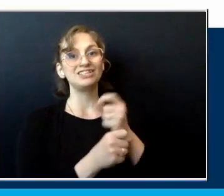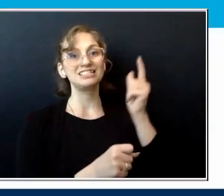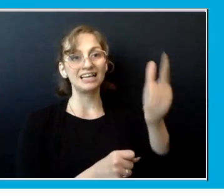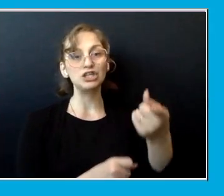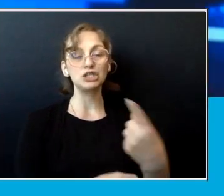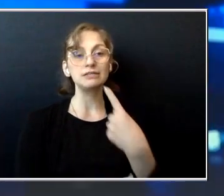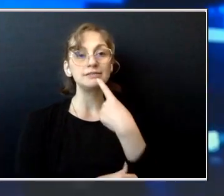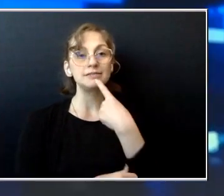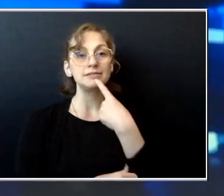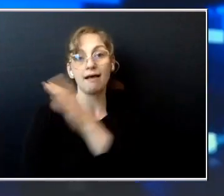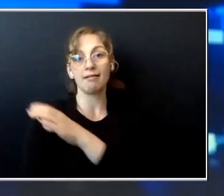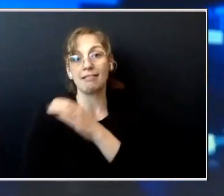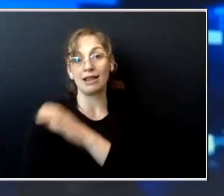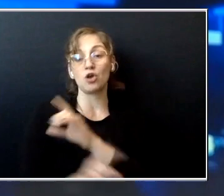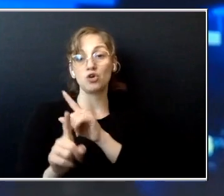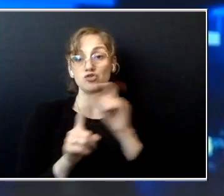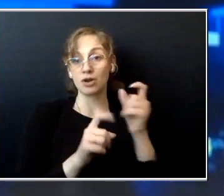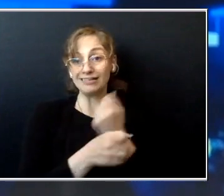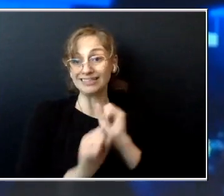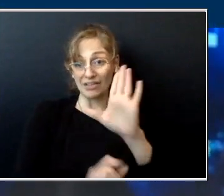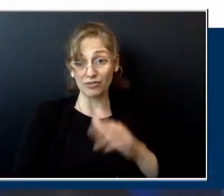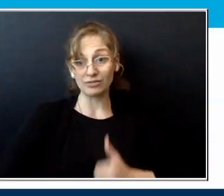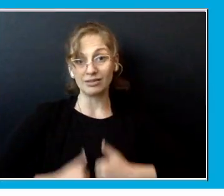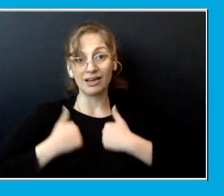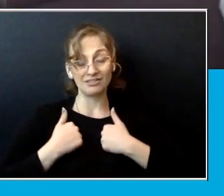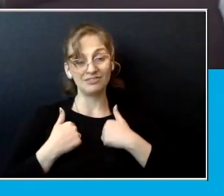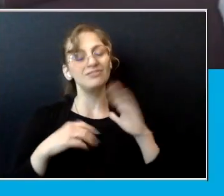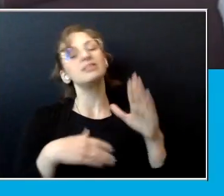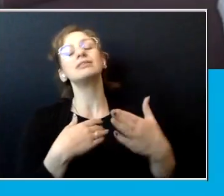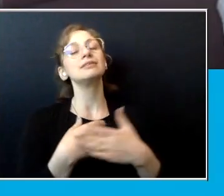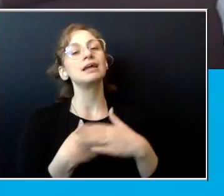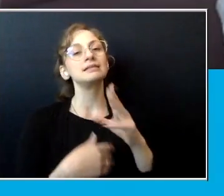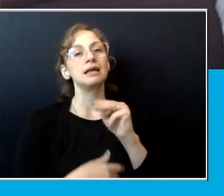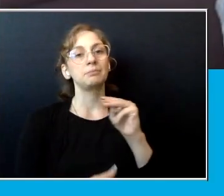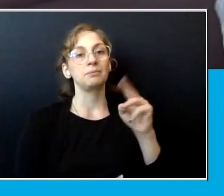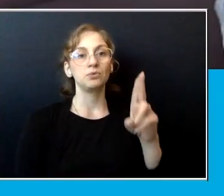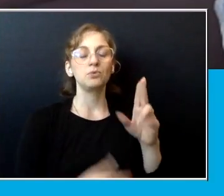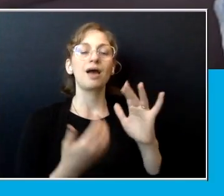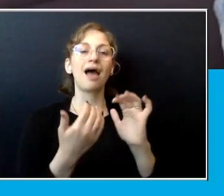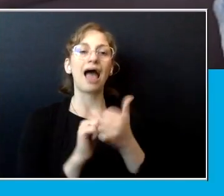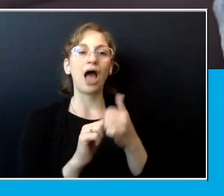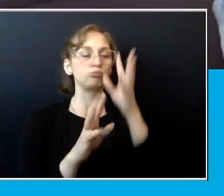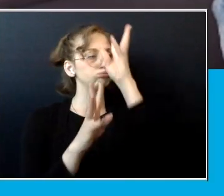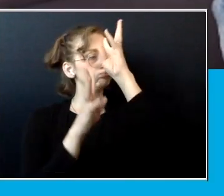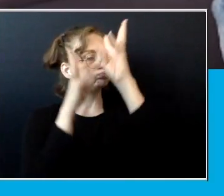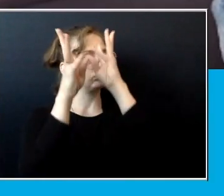life. I'm Jessica Lovell on the next Morning Medical Update, how an innovative treatment and a